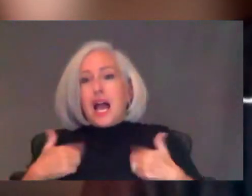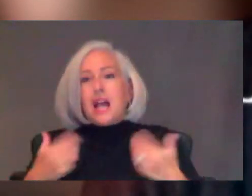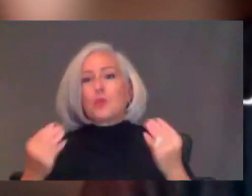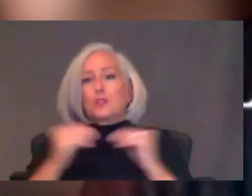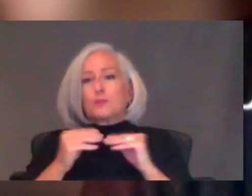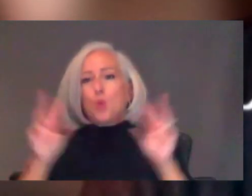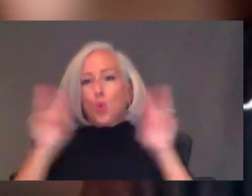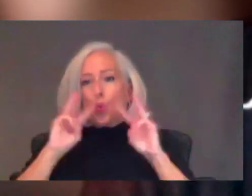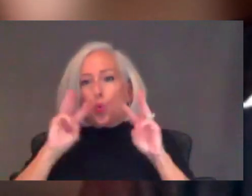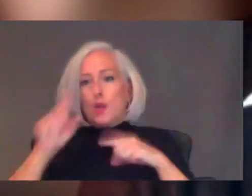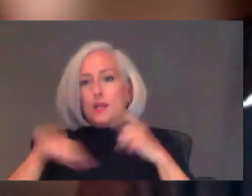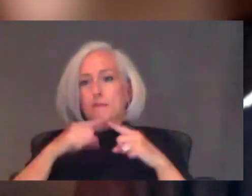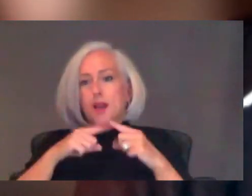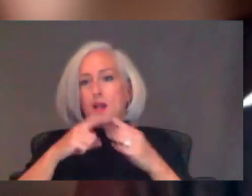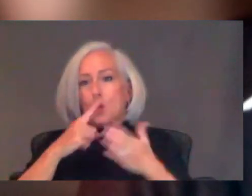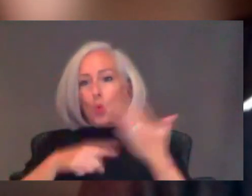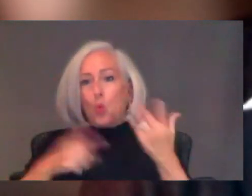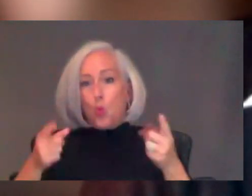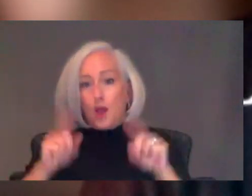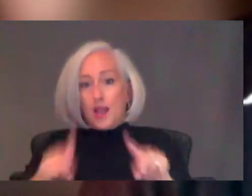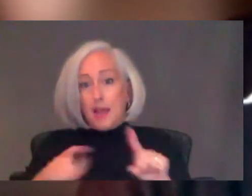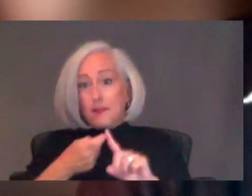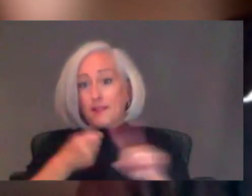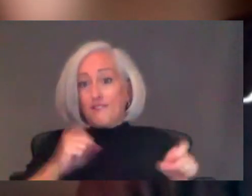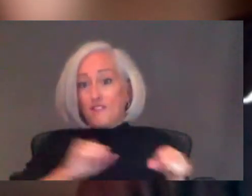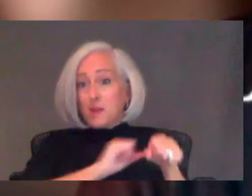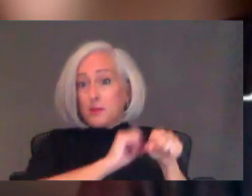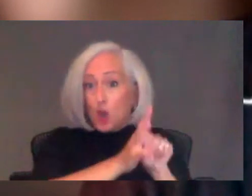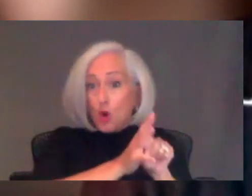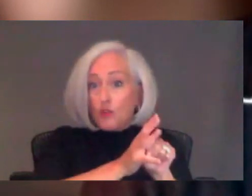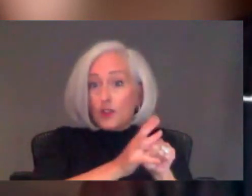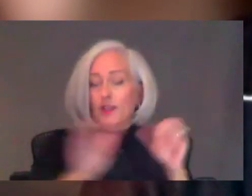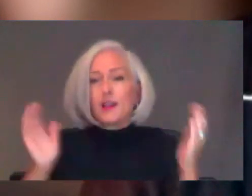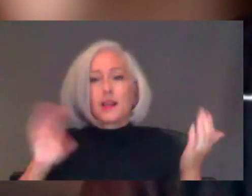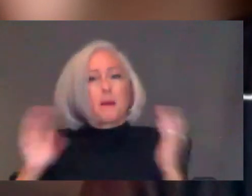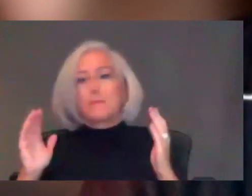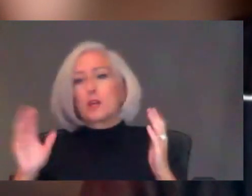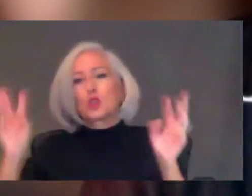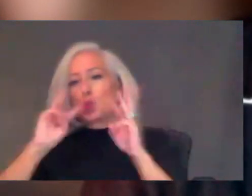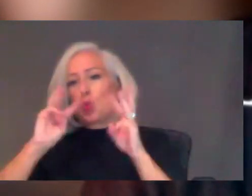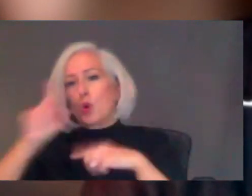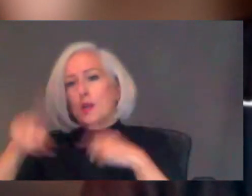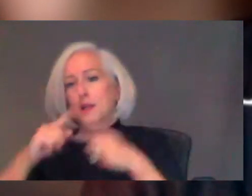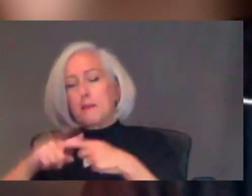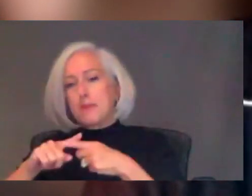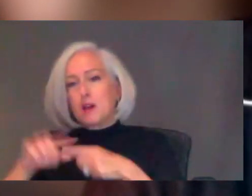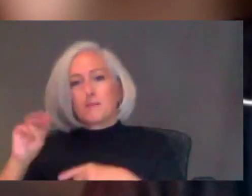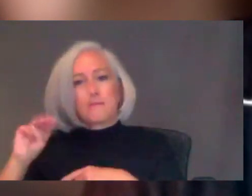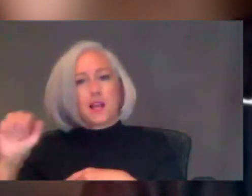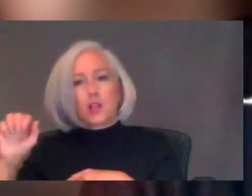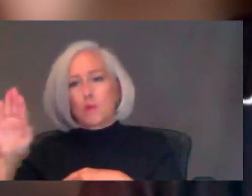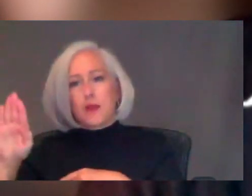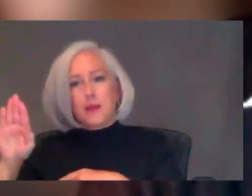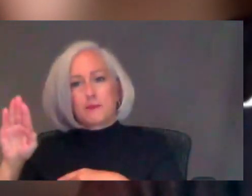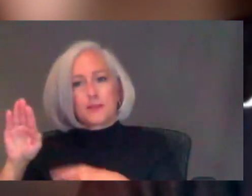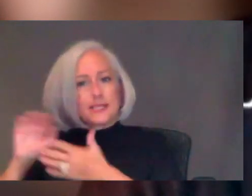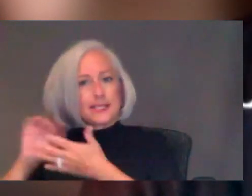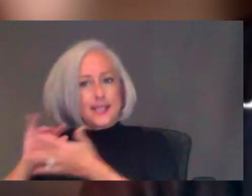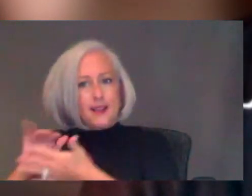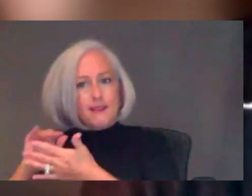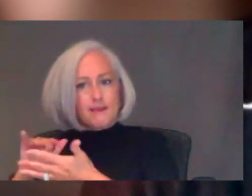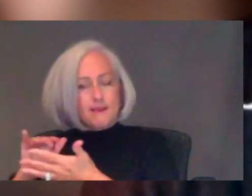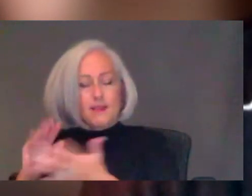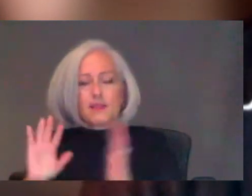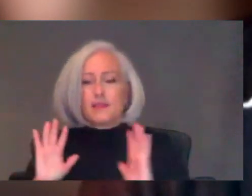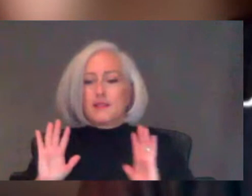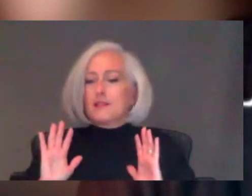immensely. And so talk to your physicians. The assessment that was done on me, they looked at